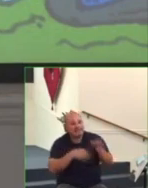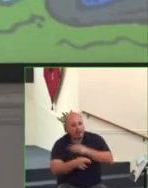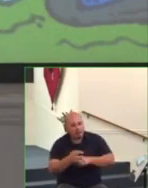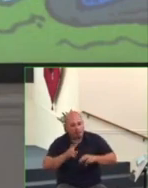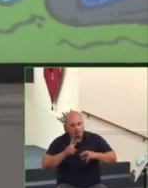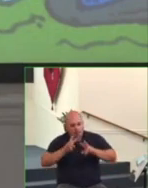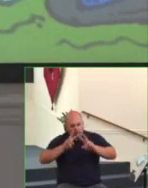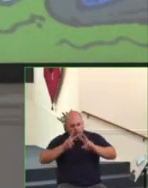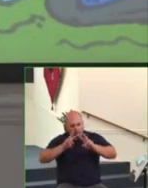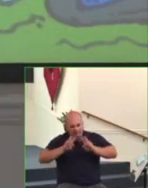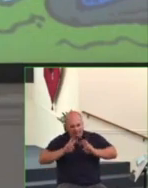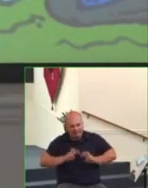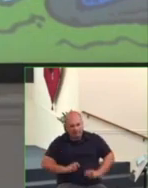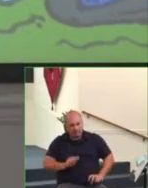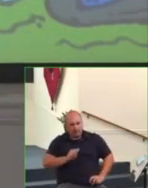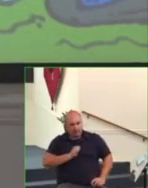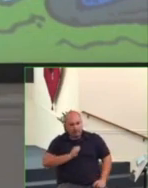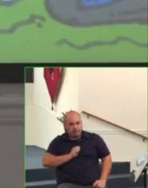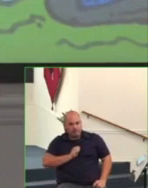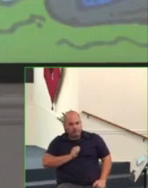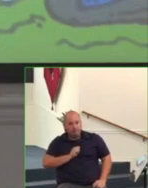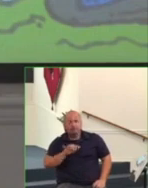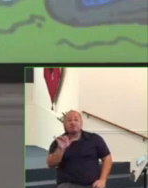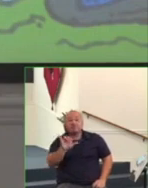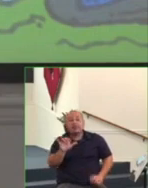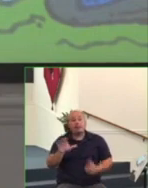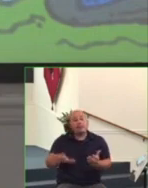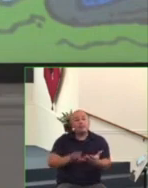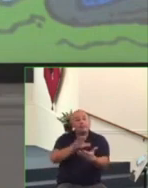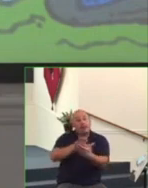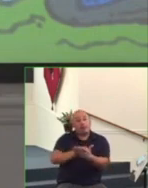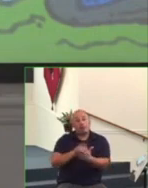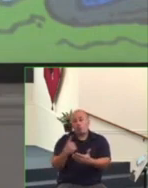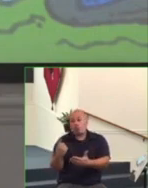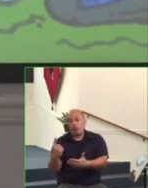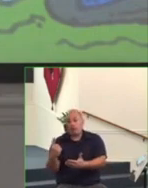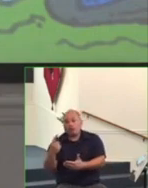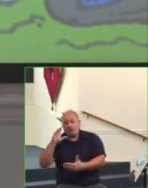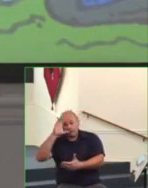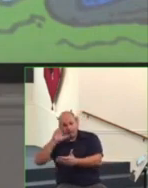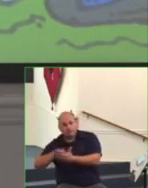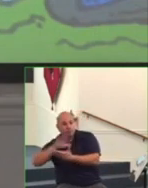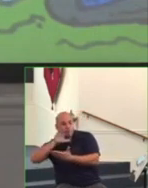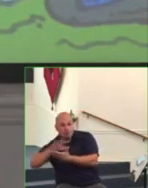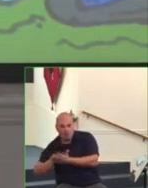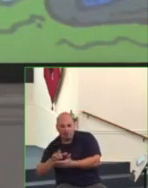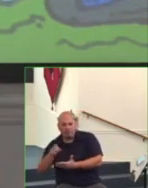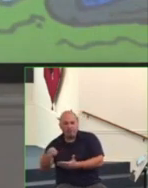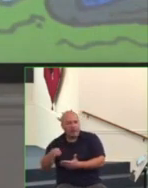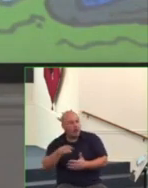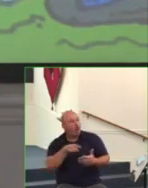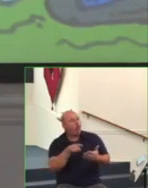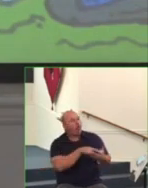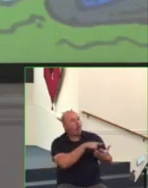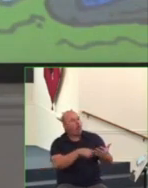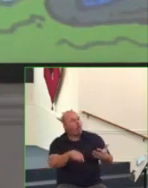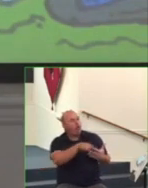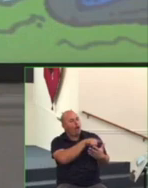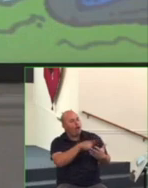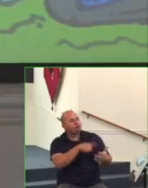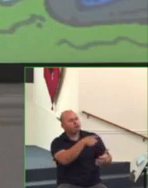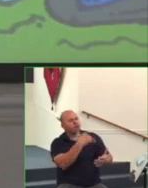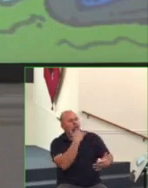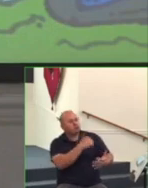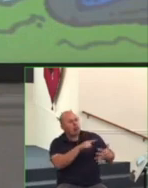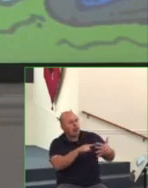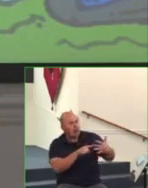their own faults. But if we can take an honest look at ourselves and work with God to address the sin in our own lives,